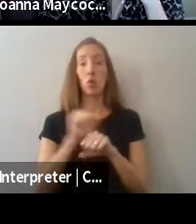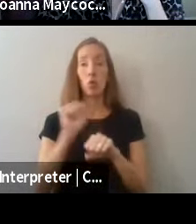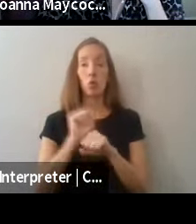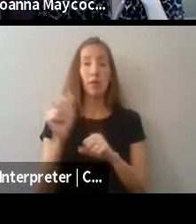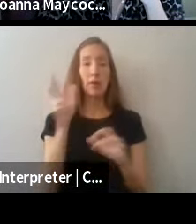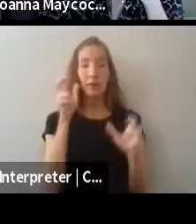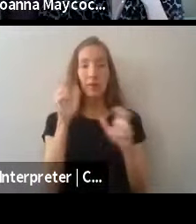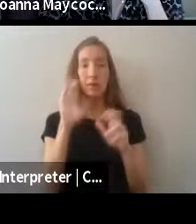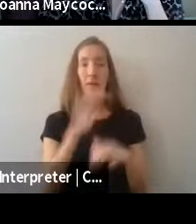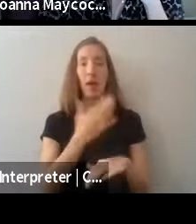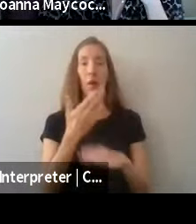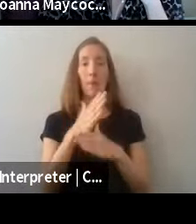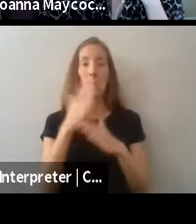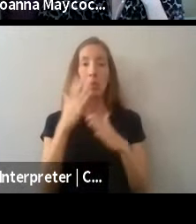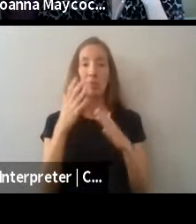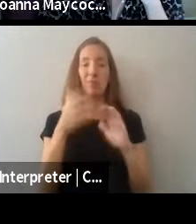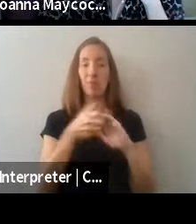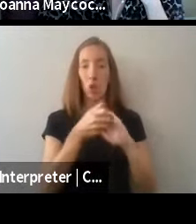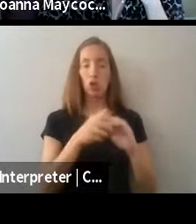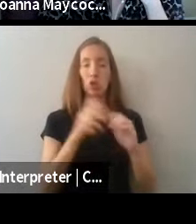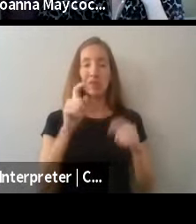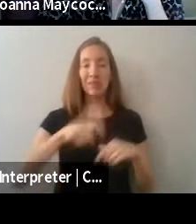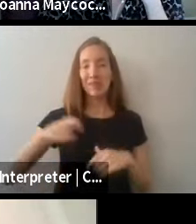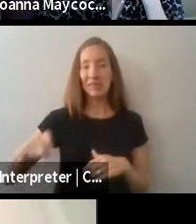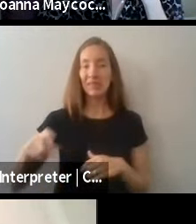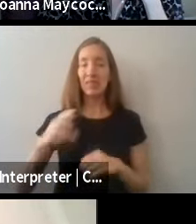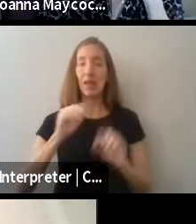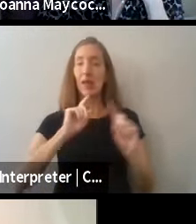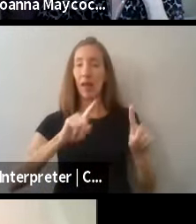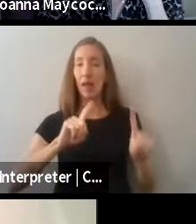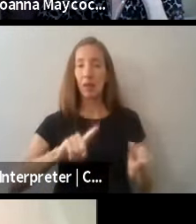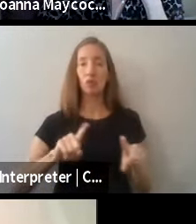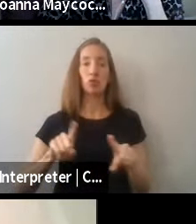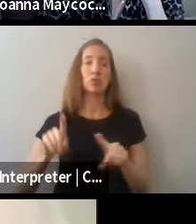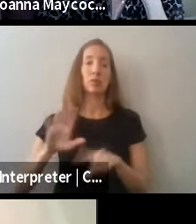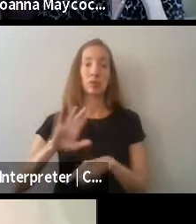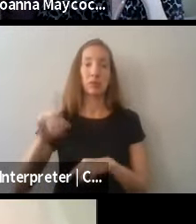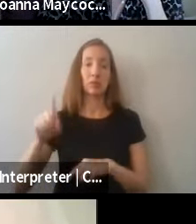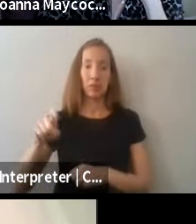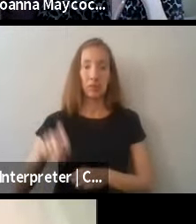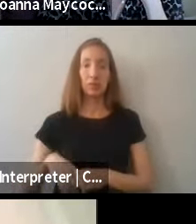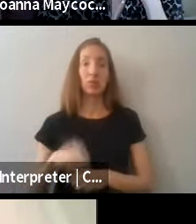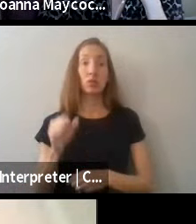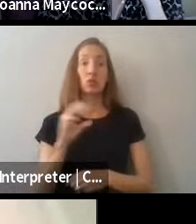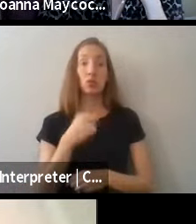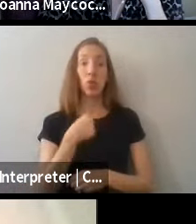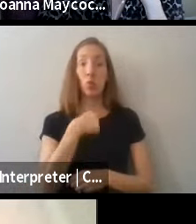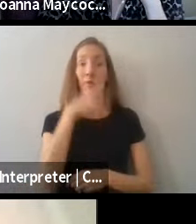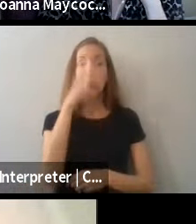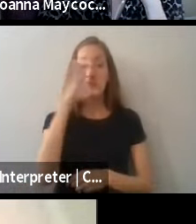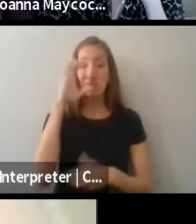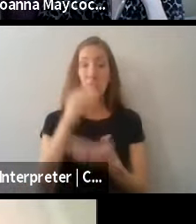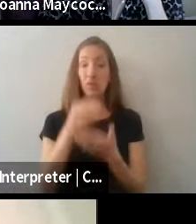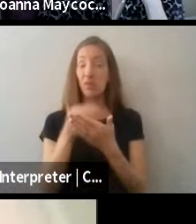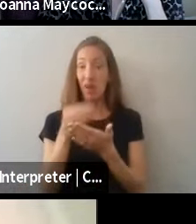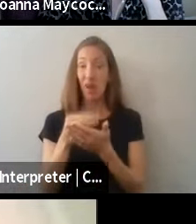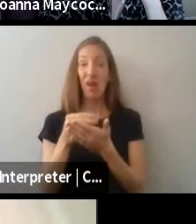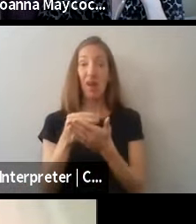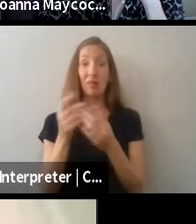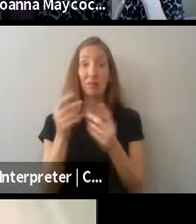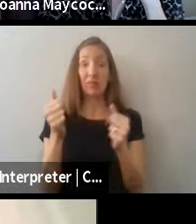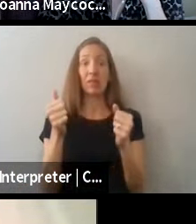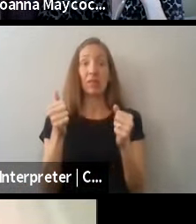with reactivity. So we allocated funds immediately to specialist organizations in the 6 countries